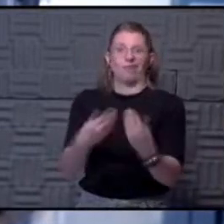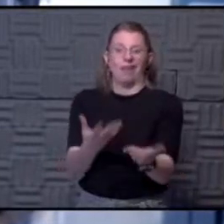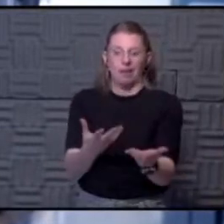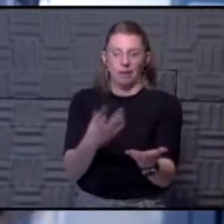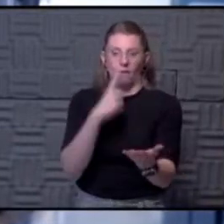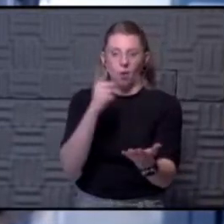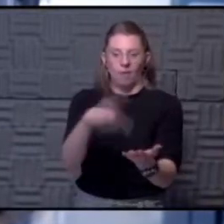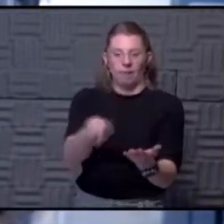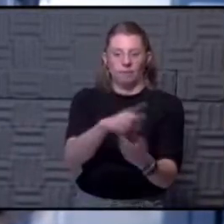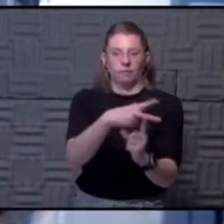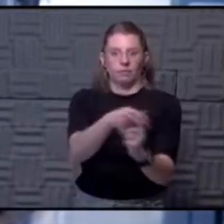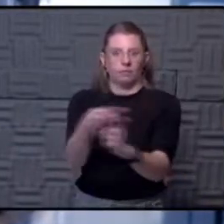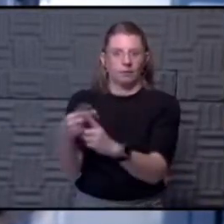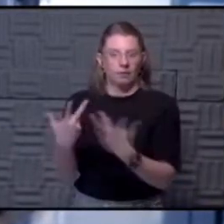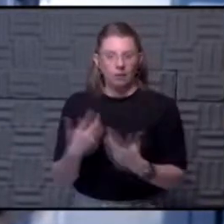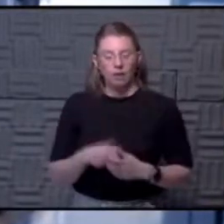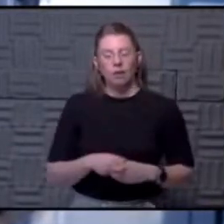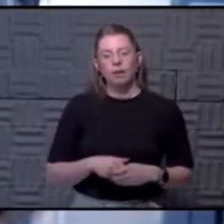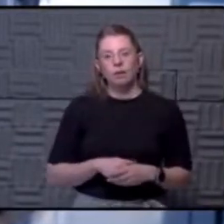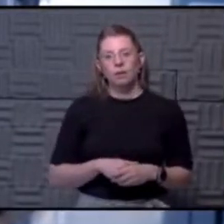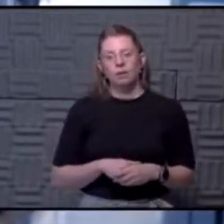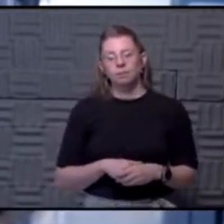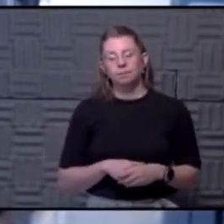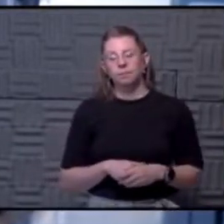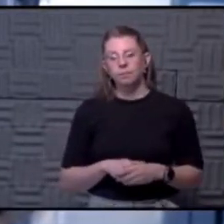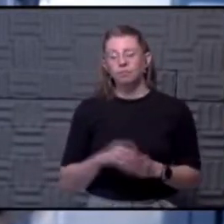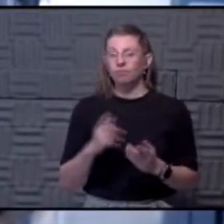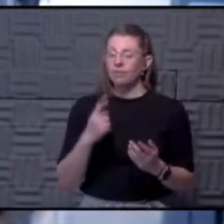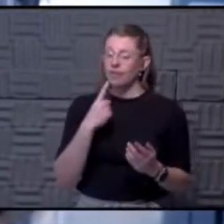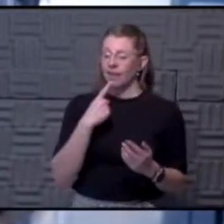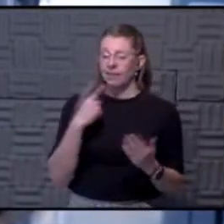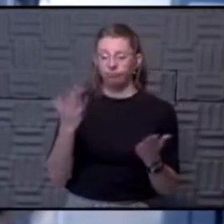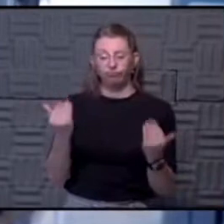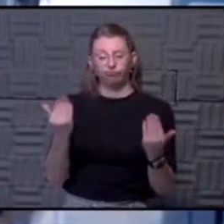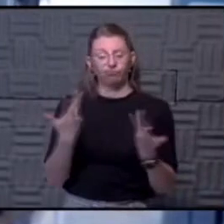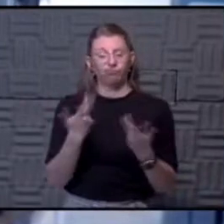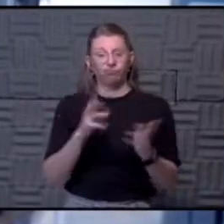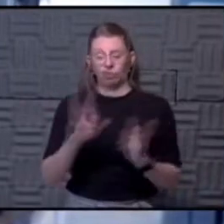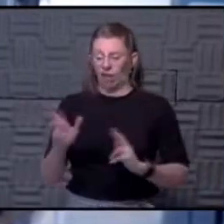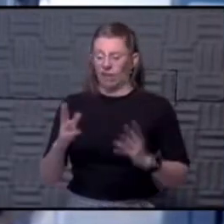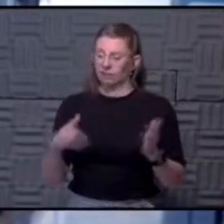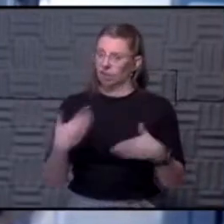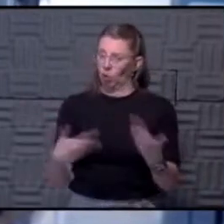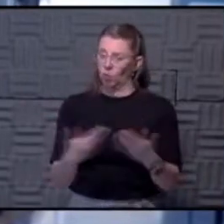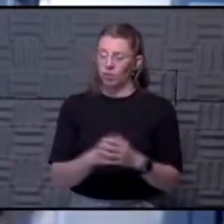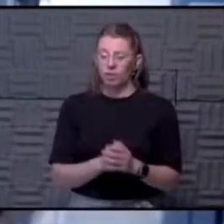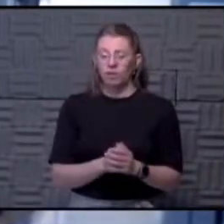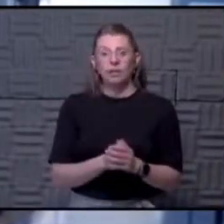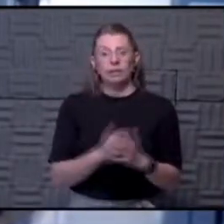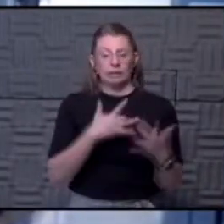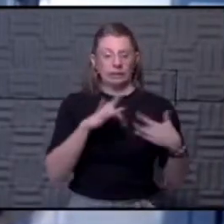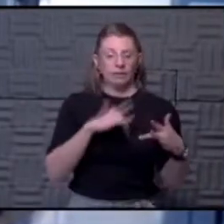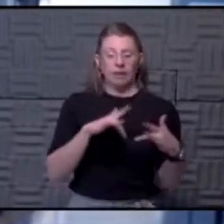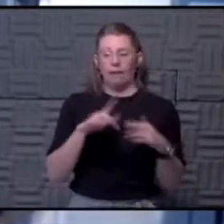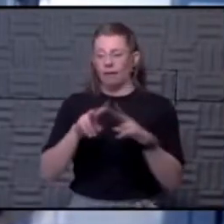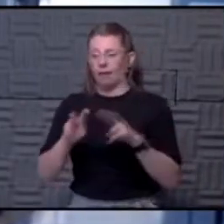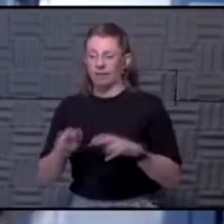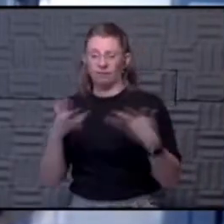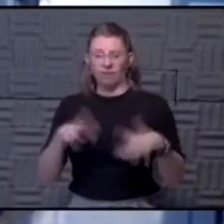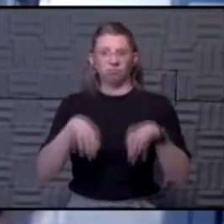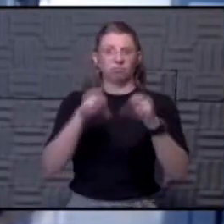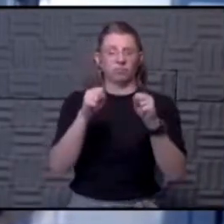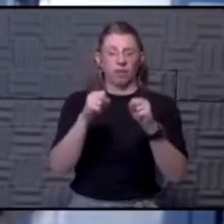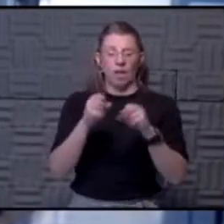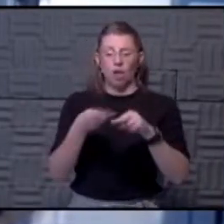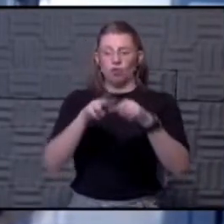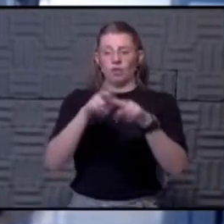be farther and wider with more vaccine. And I say bring it on. We've done a sensitivity analysis. We figured that we could increase from what was